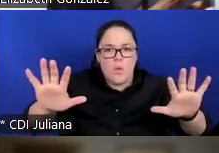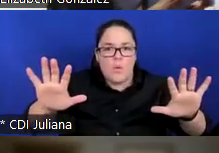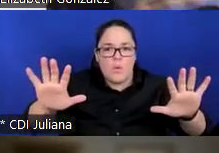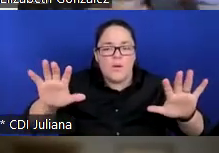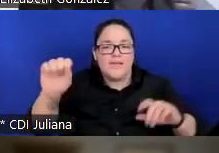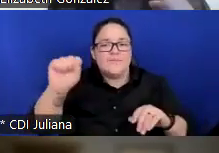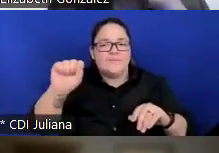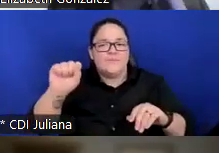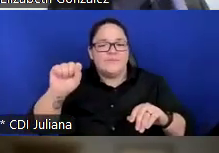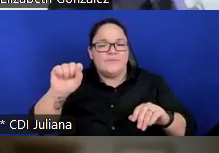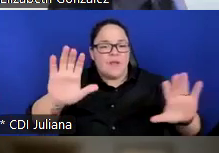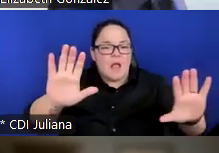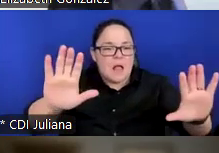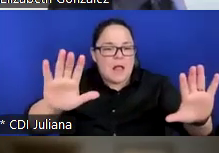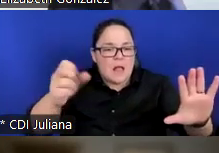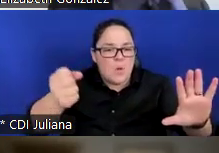think